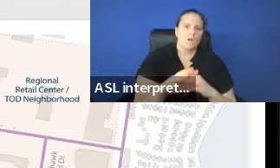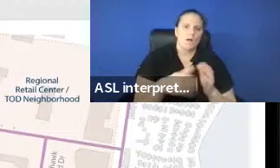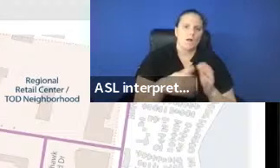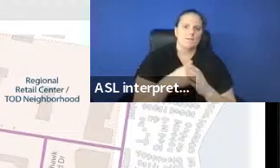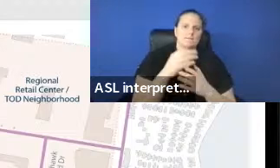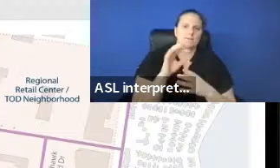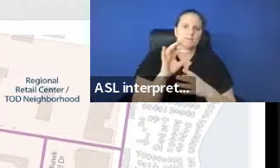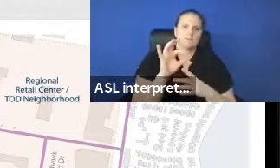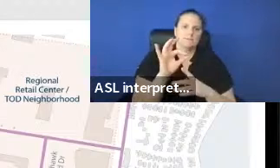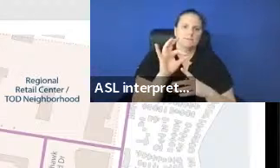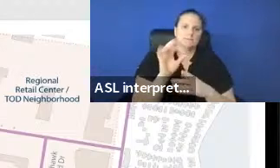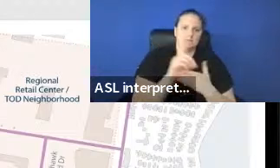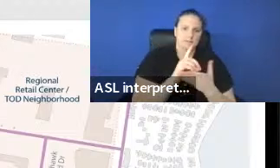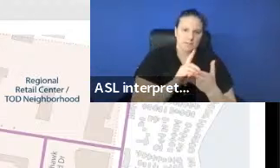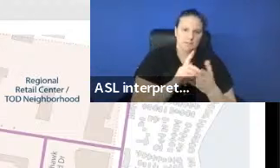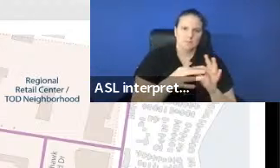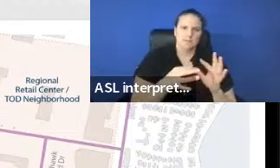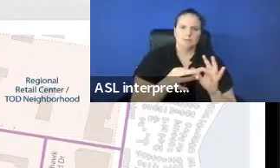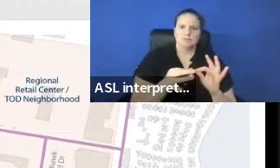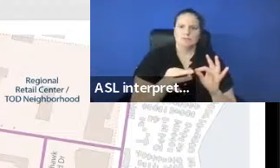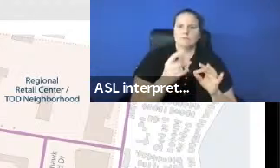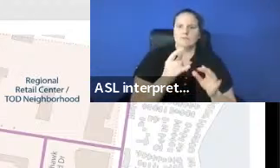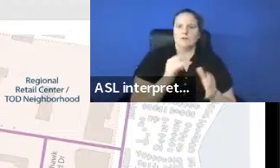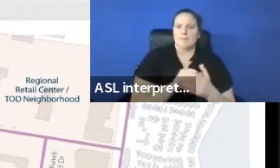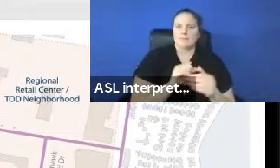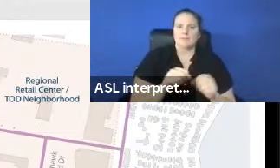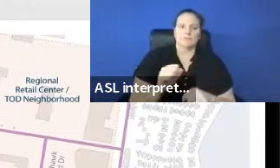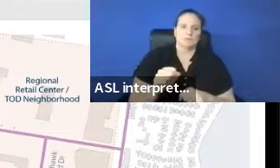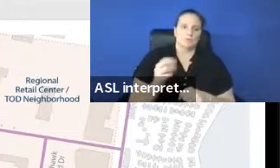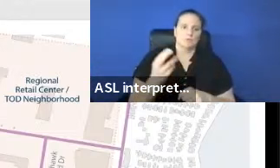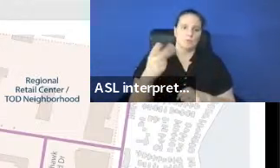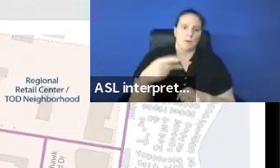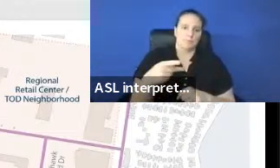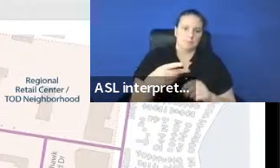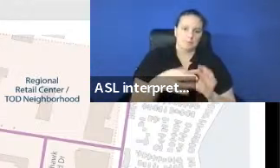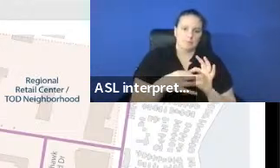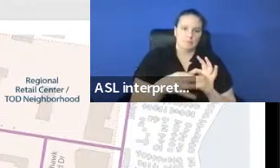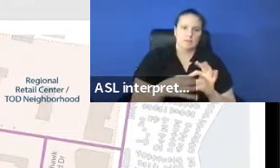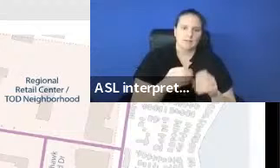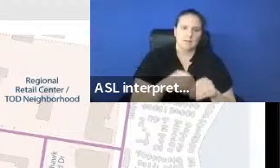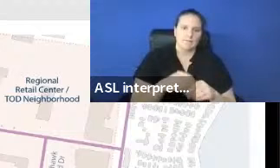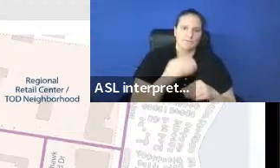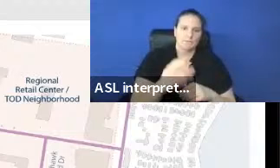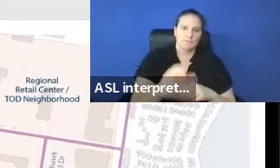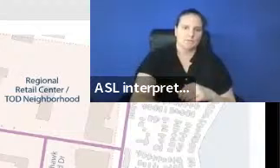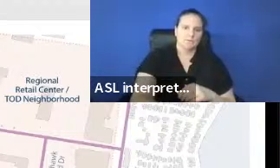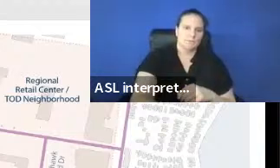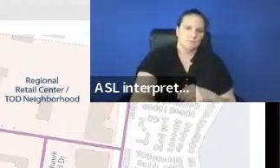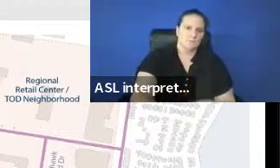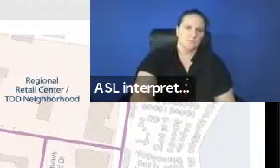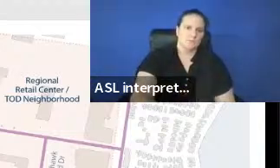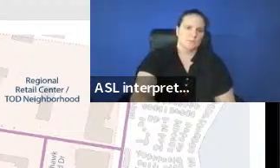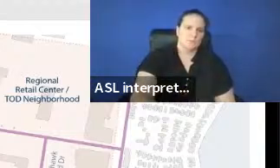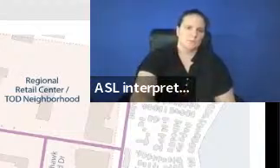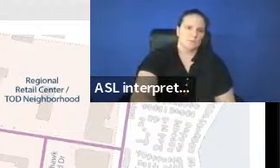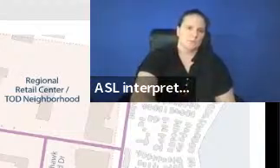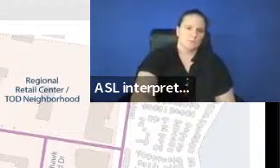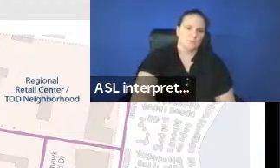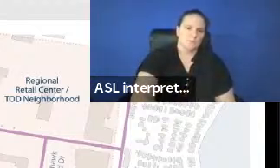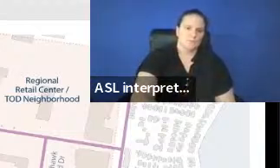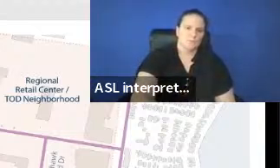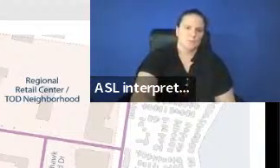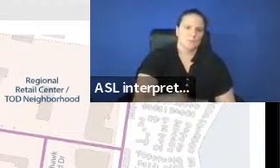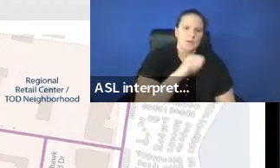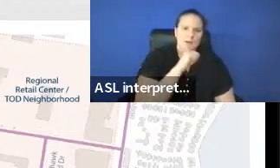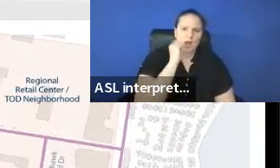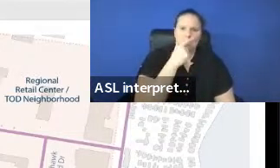CRC, accounted for the potential for that ramp to be connected in the future. It isn't something that we've looked at so far,